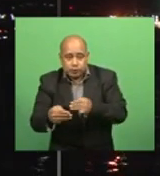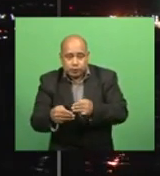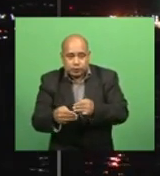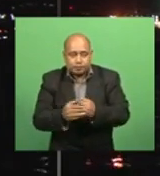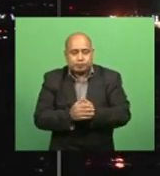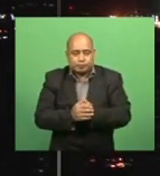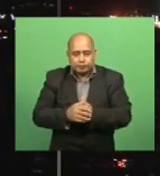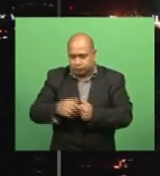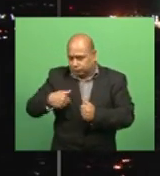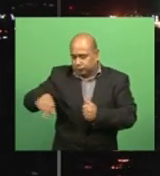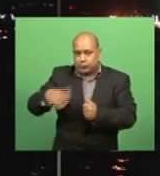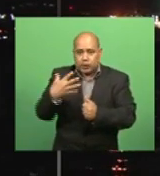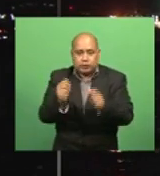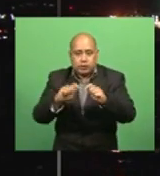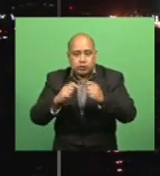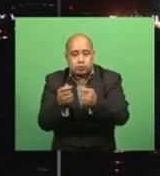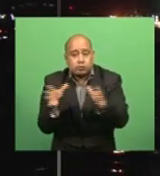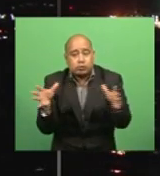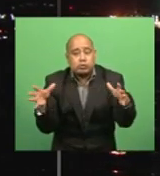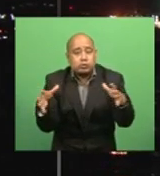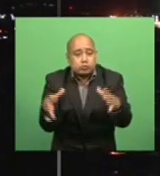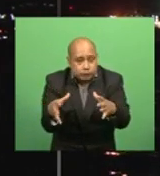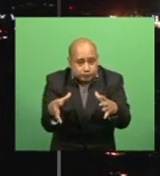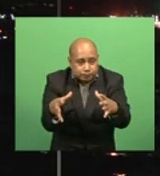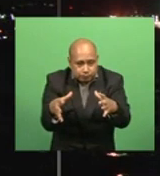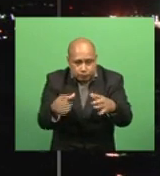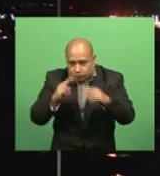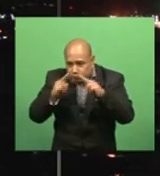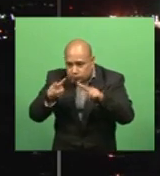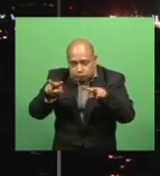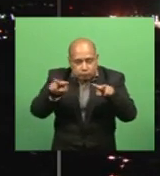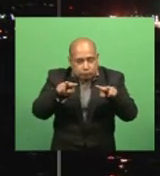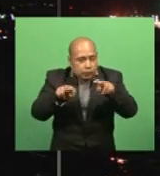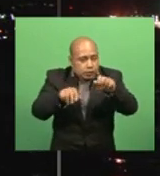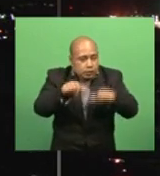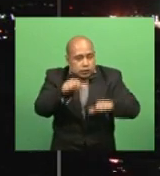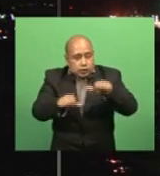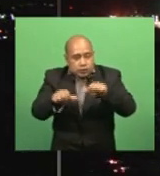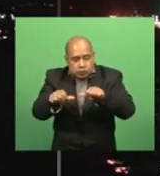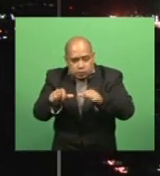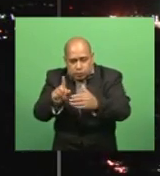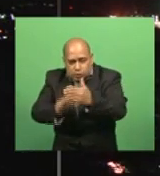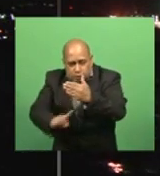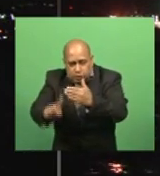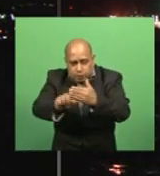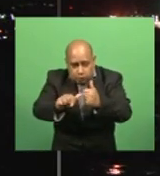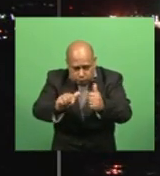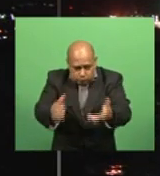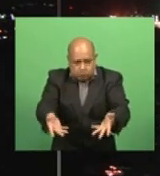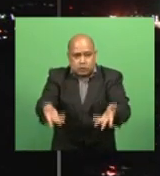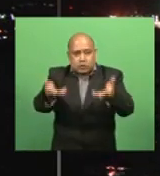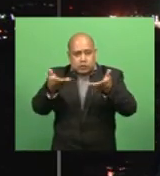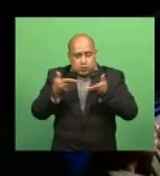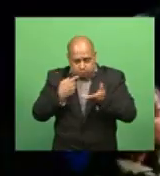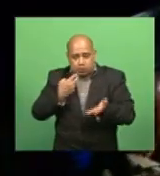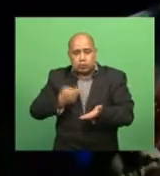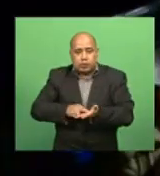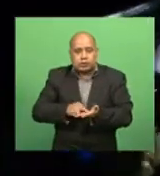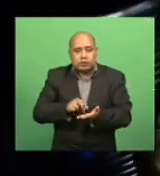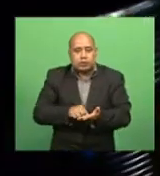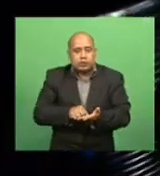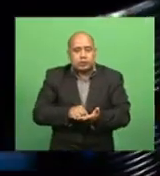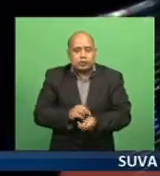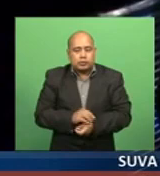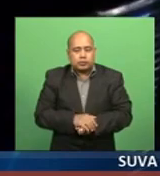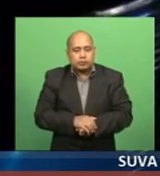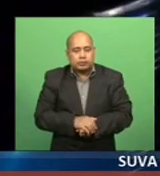damage assessments in affected communities and hope to get relief to them as soon as possible. Sanyani Mboila reports. The